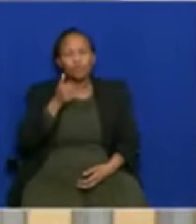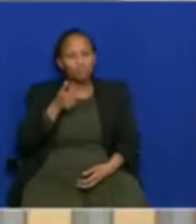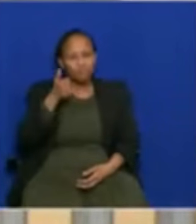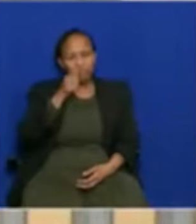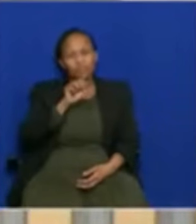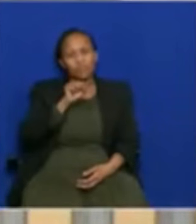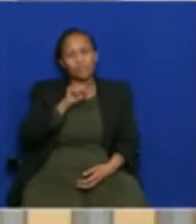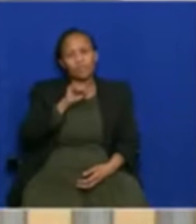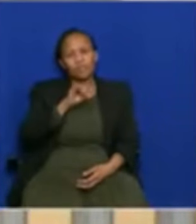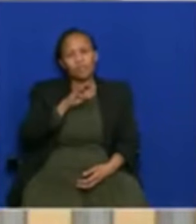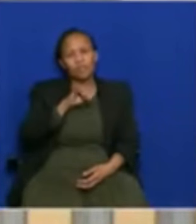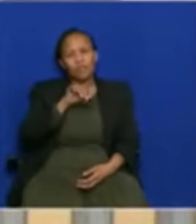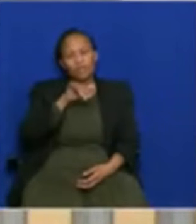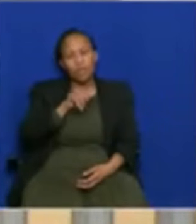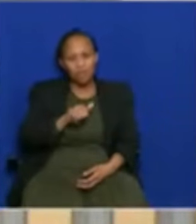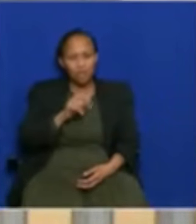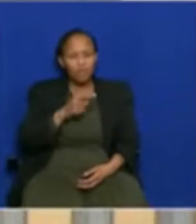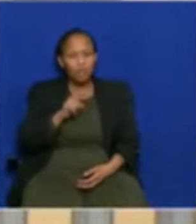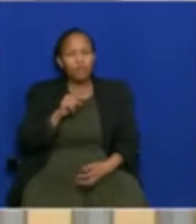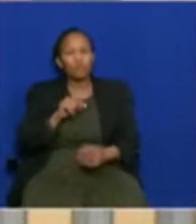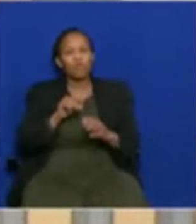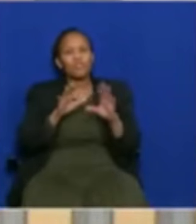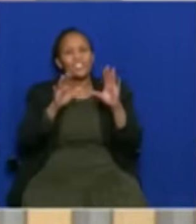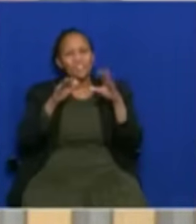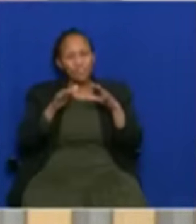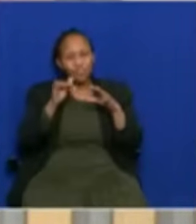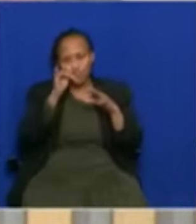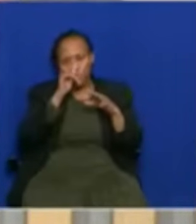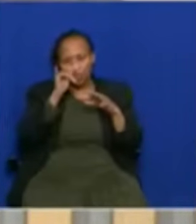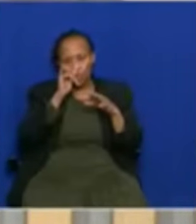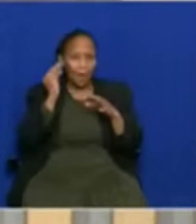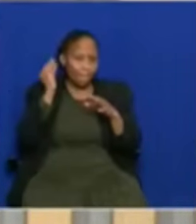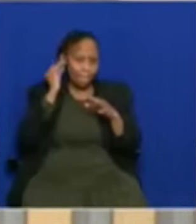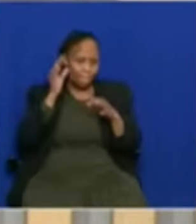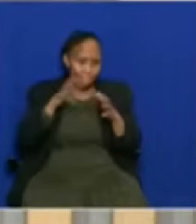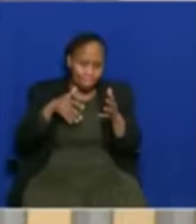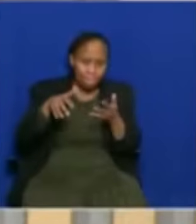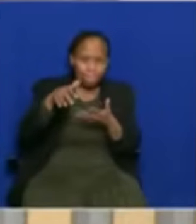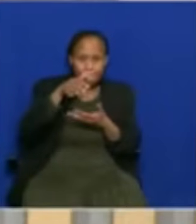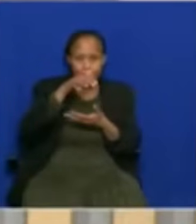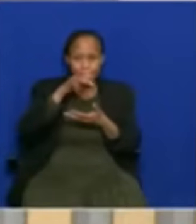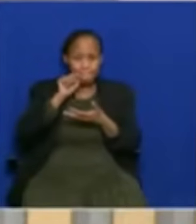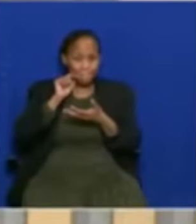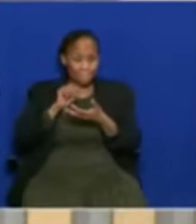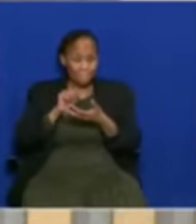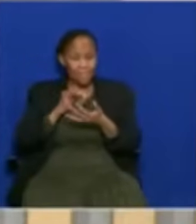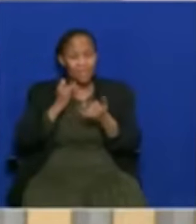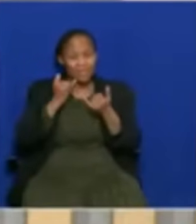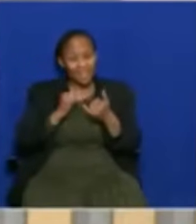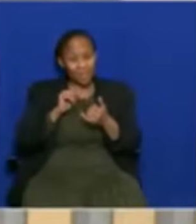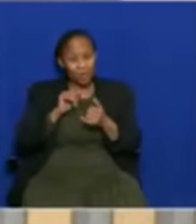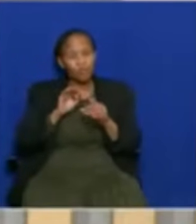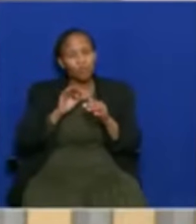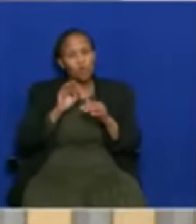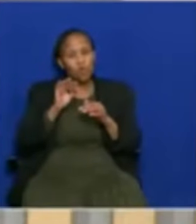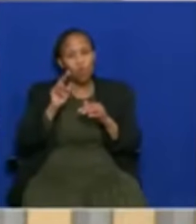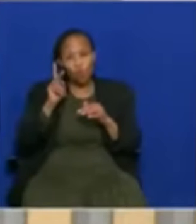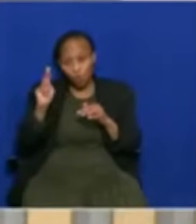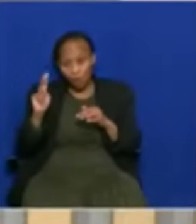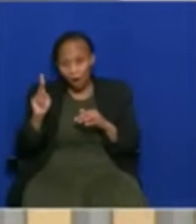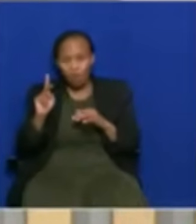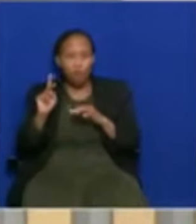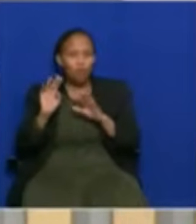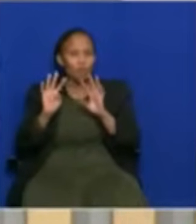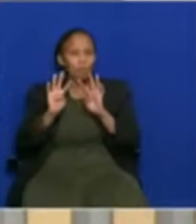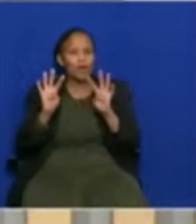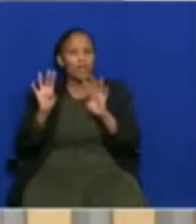Crime Intelligence reports. Yes. So basically, General Kumalo would have selected his panels. Yes. And then it would have went to Deputy National